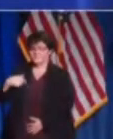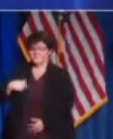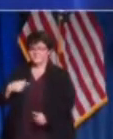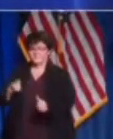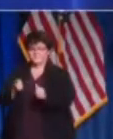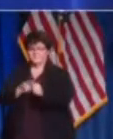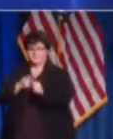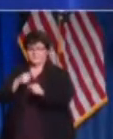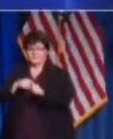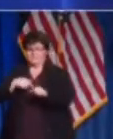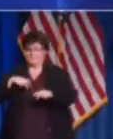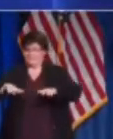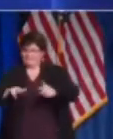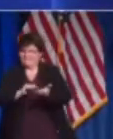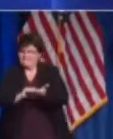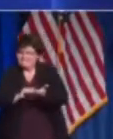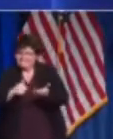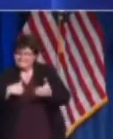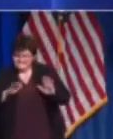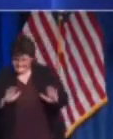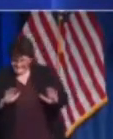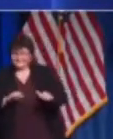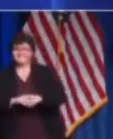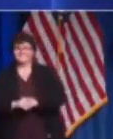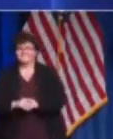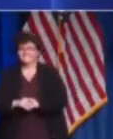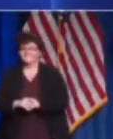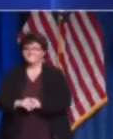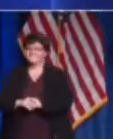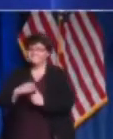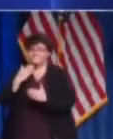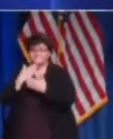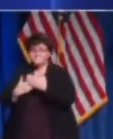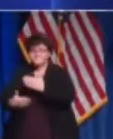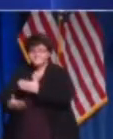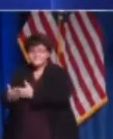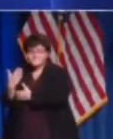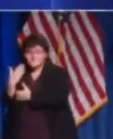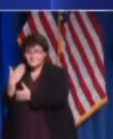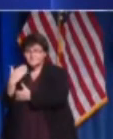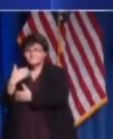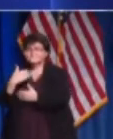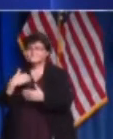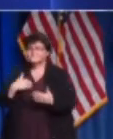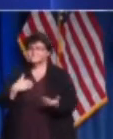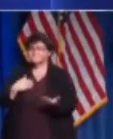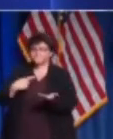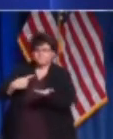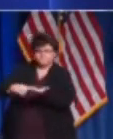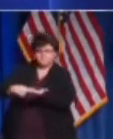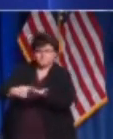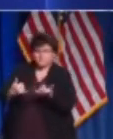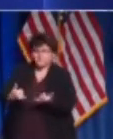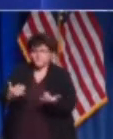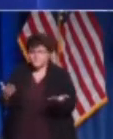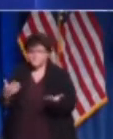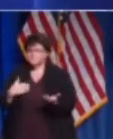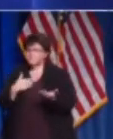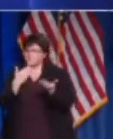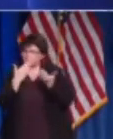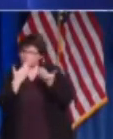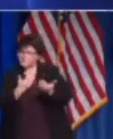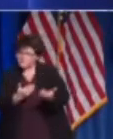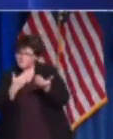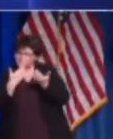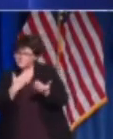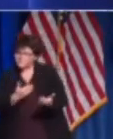Good morning. Let me just say a few quick words. I want to express how grateful I am that we